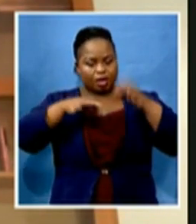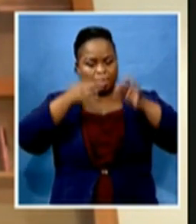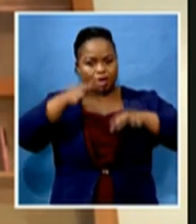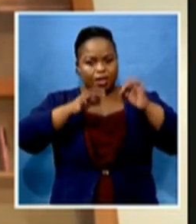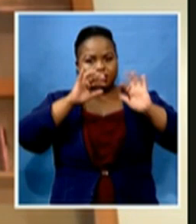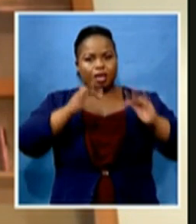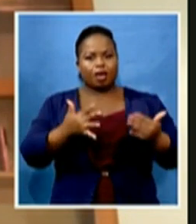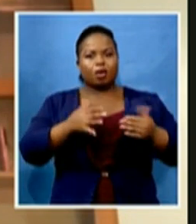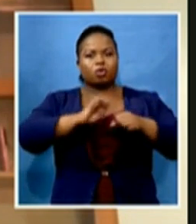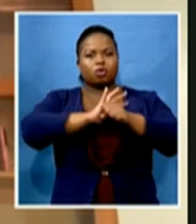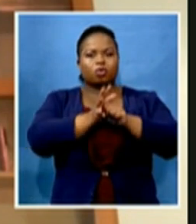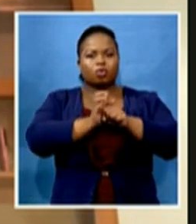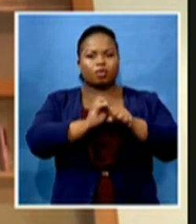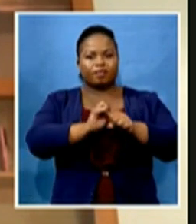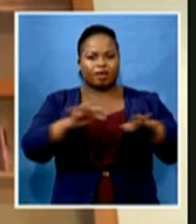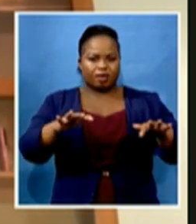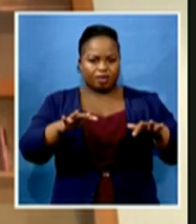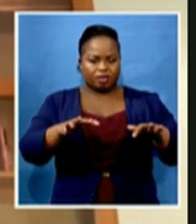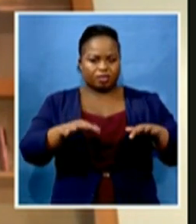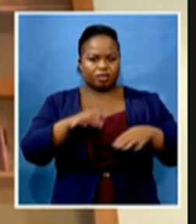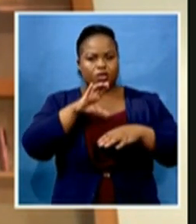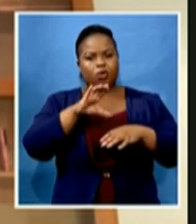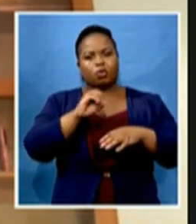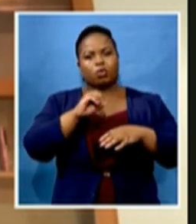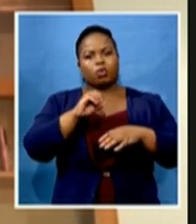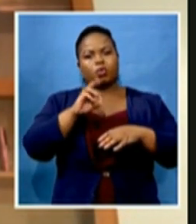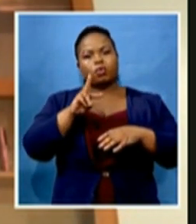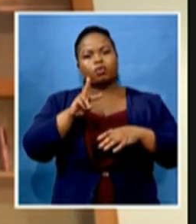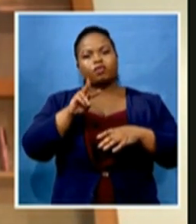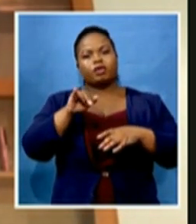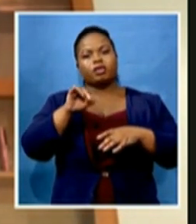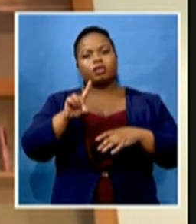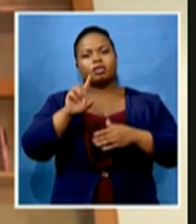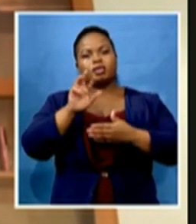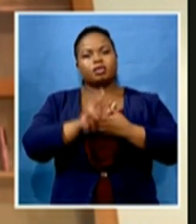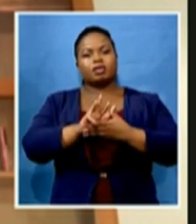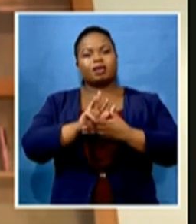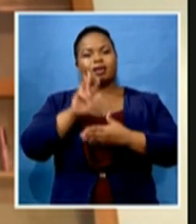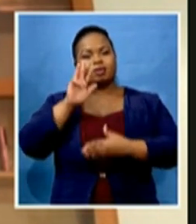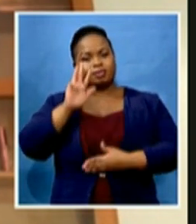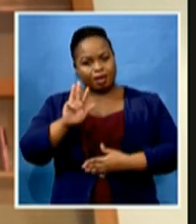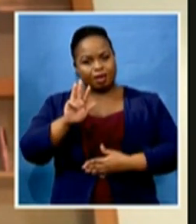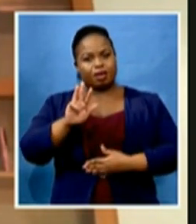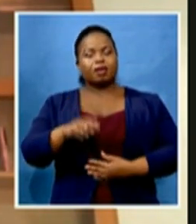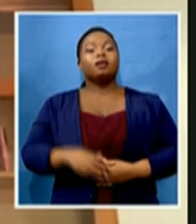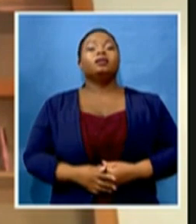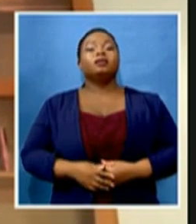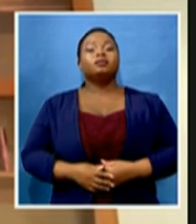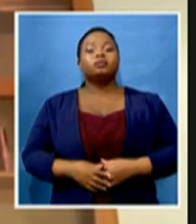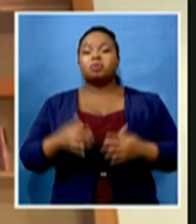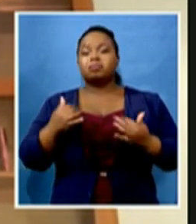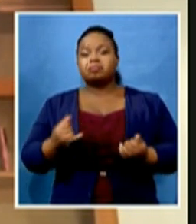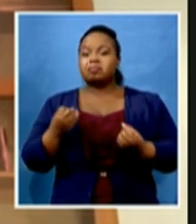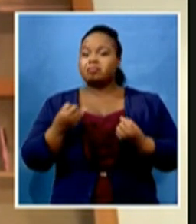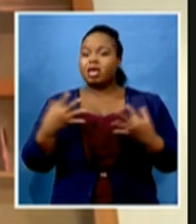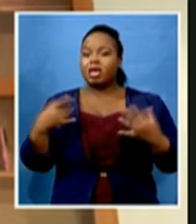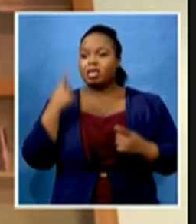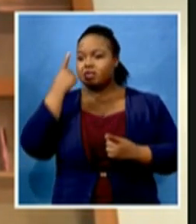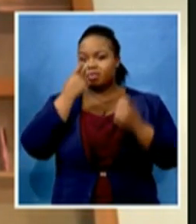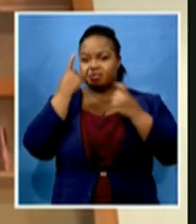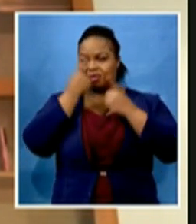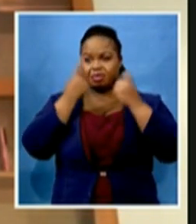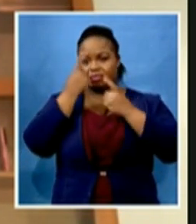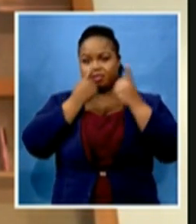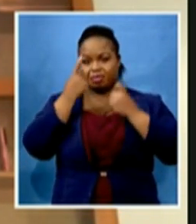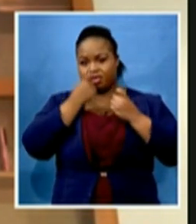COVID-19 pandemic, and therefore the questions have been asked to share a bit more